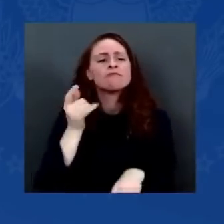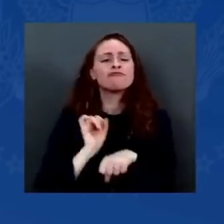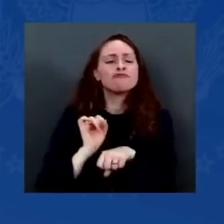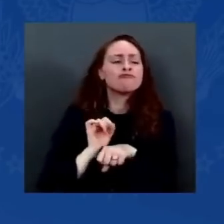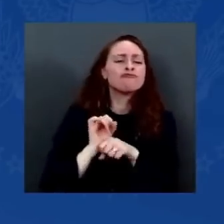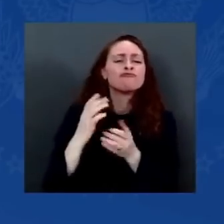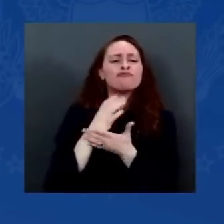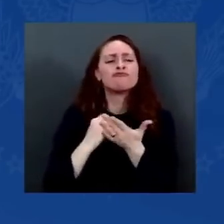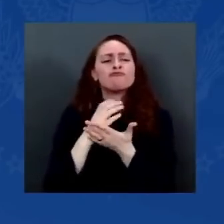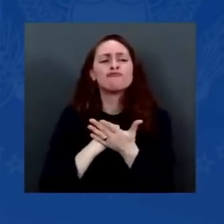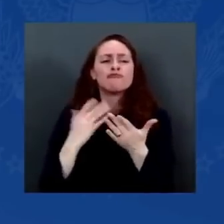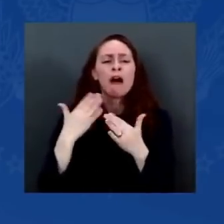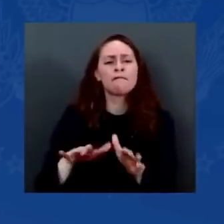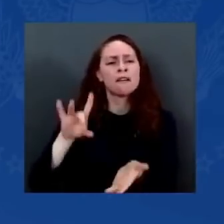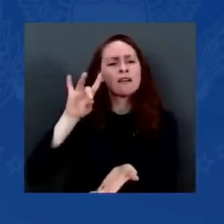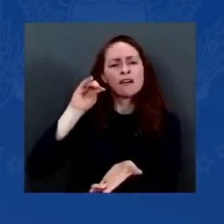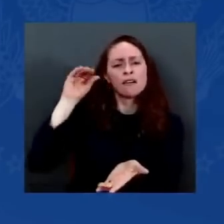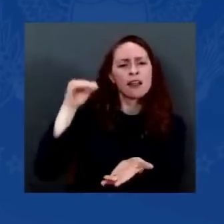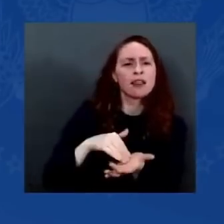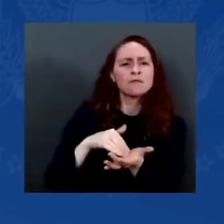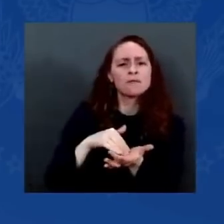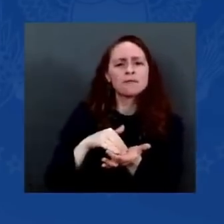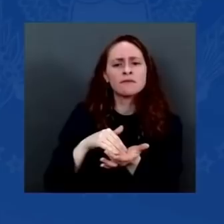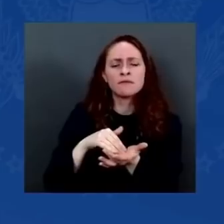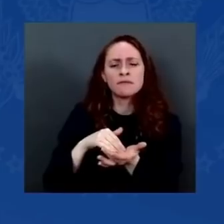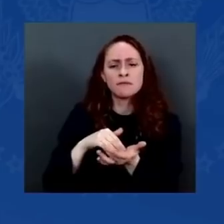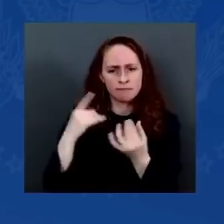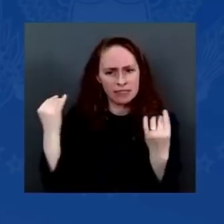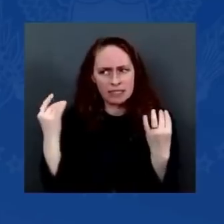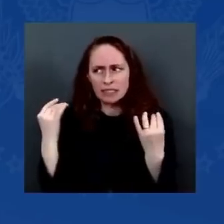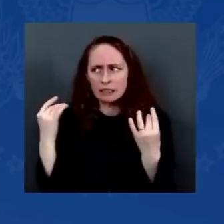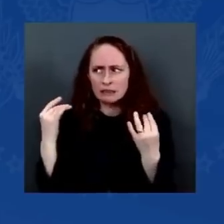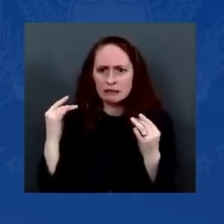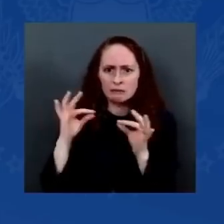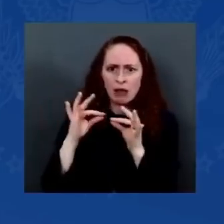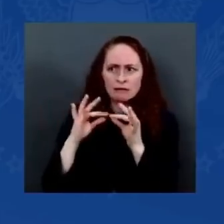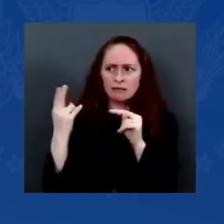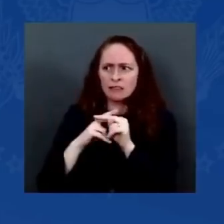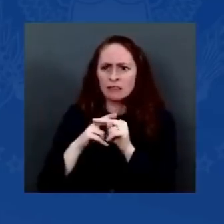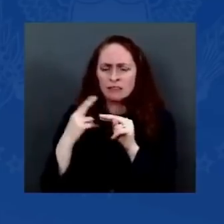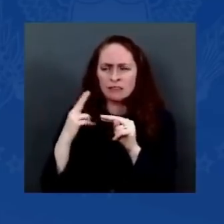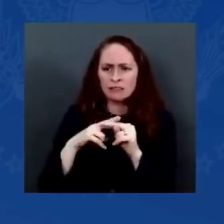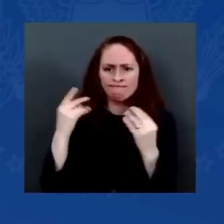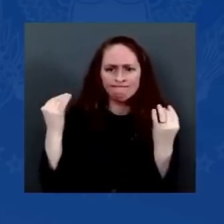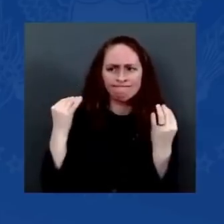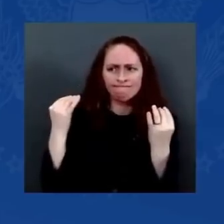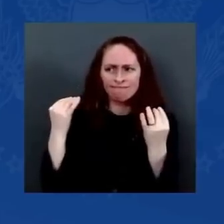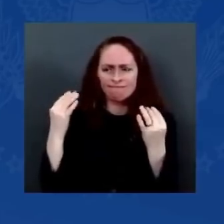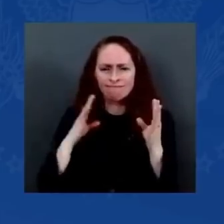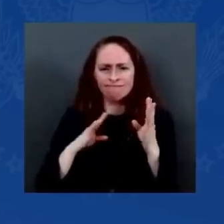worried about it because it's a devastating thing for people who are working class and middle class folks. It really hurts. Where